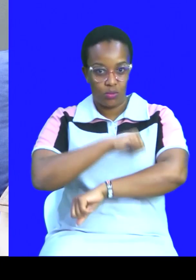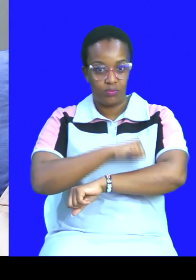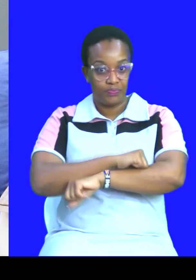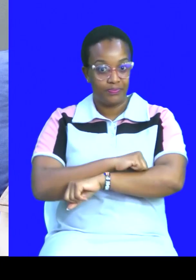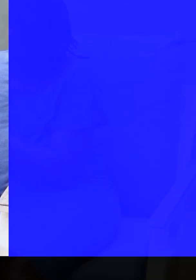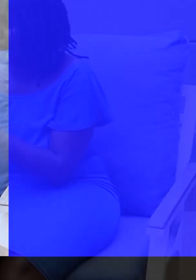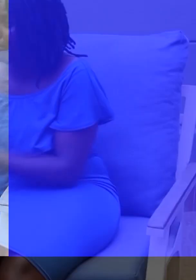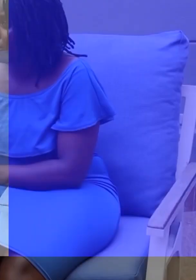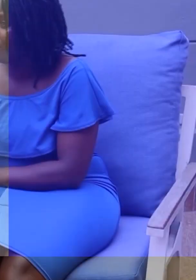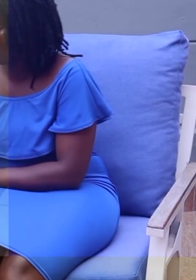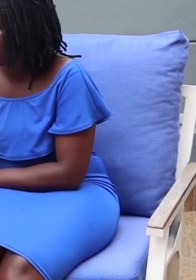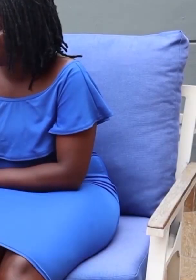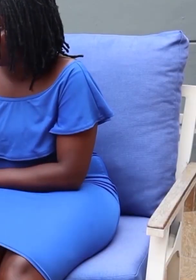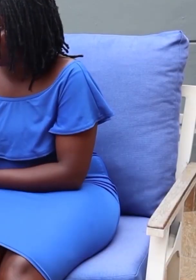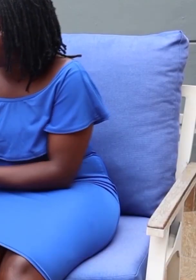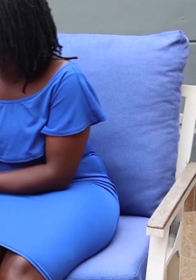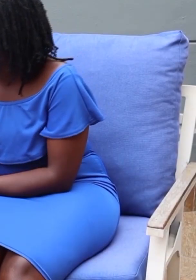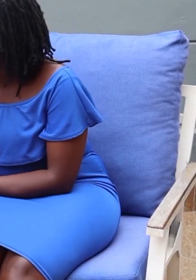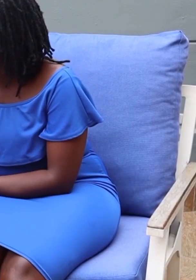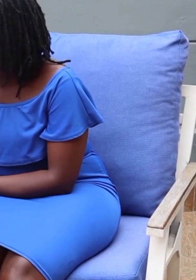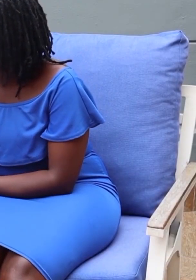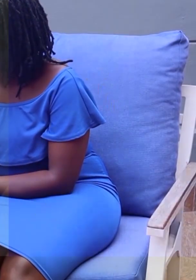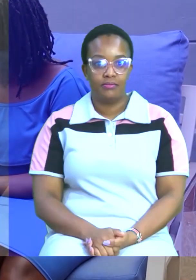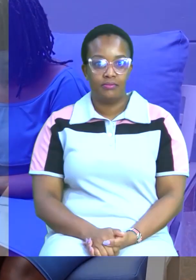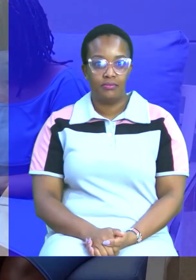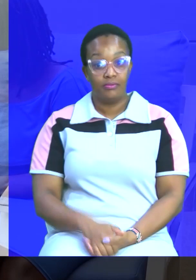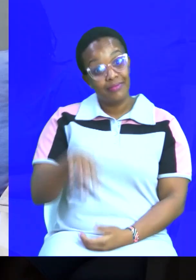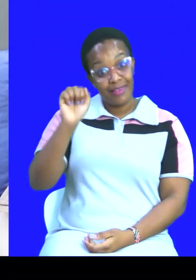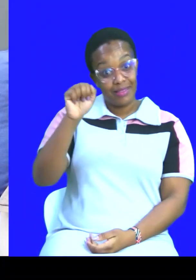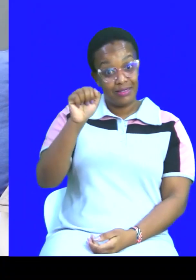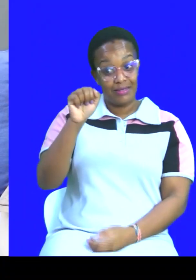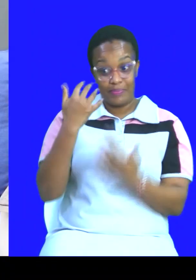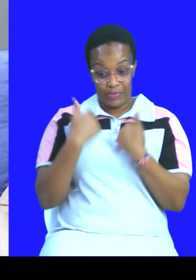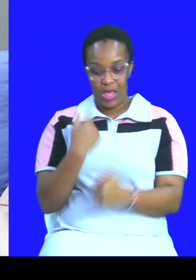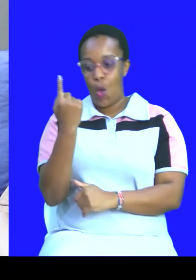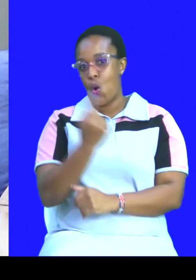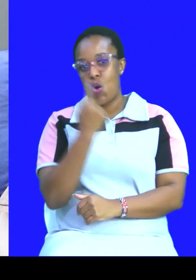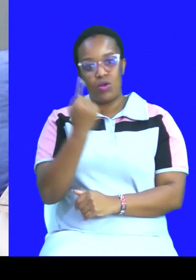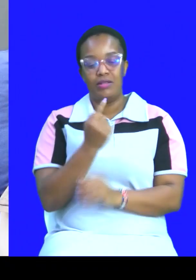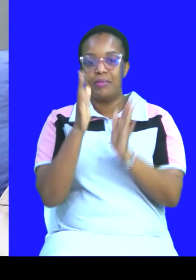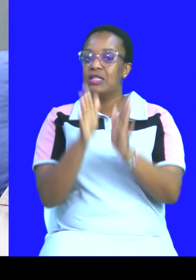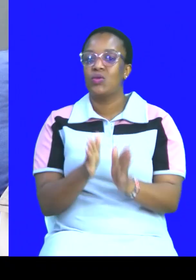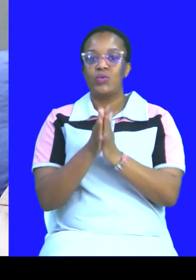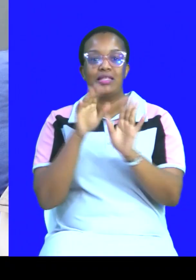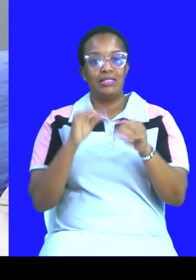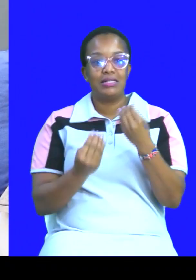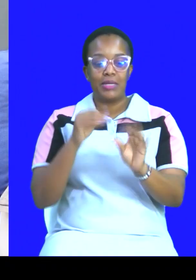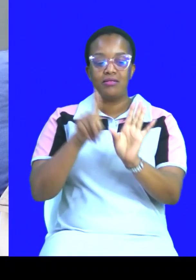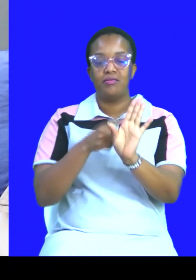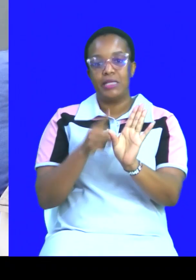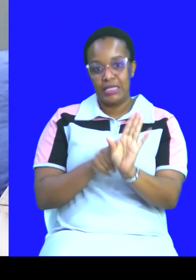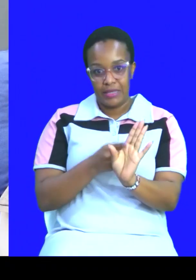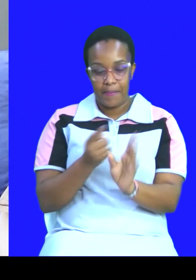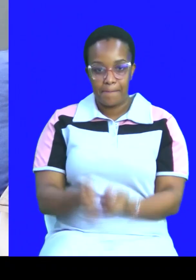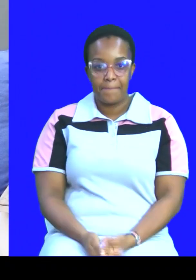you are born in your family. Are you the only person with albinism? yeah, I'm the only person who has albinism. With your